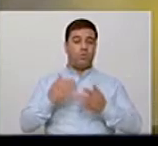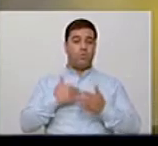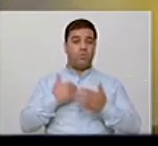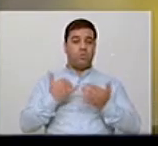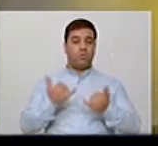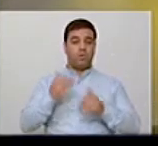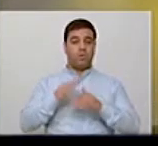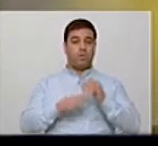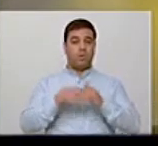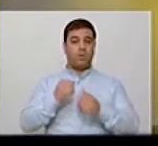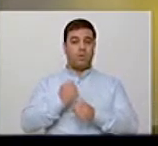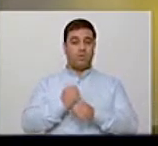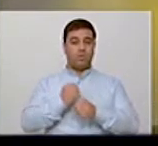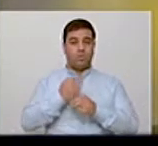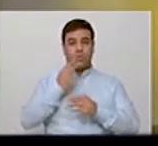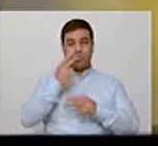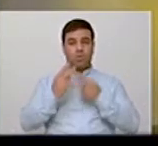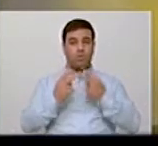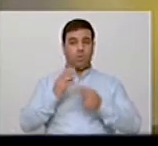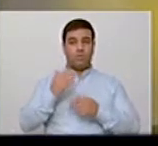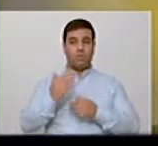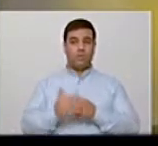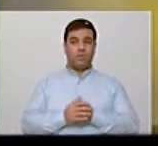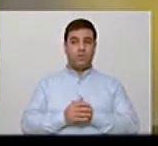bugungi tajribamizda kuzatamiz.